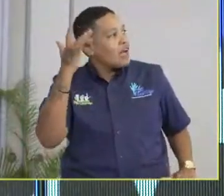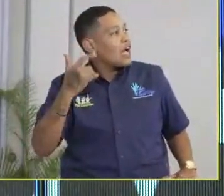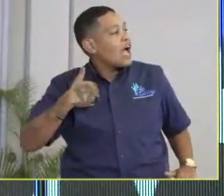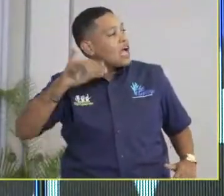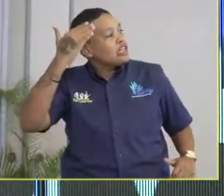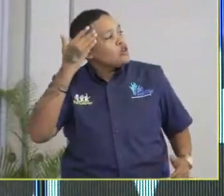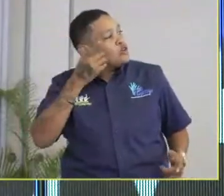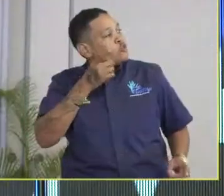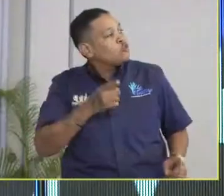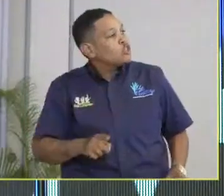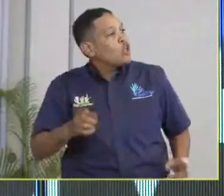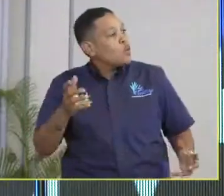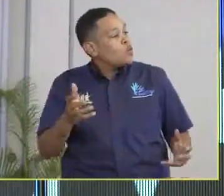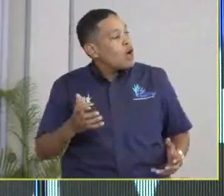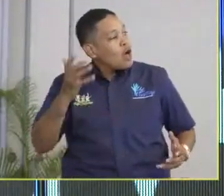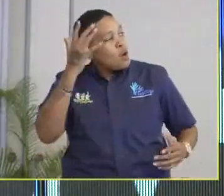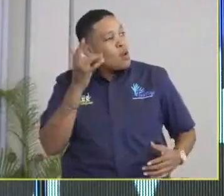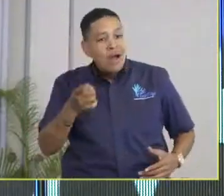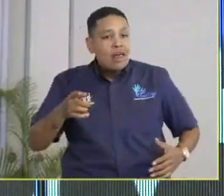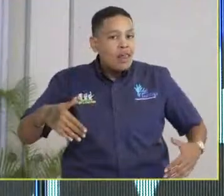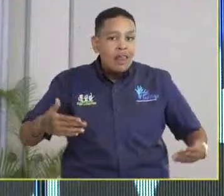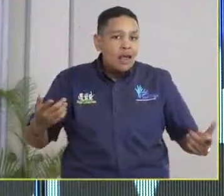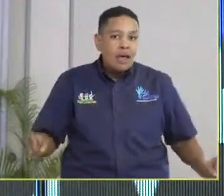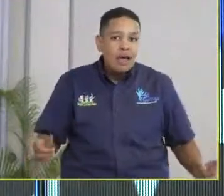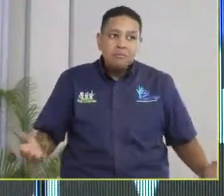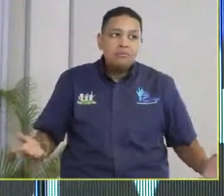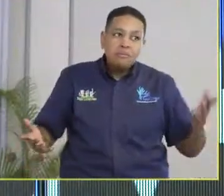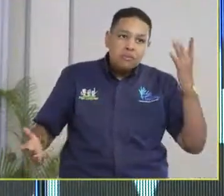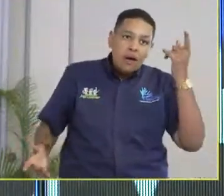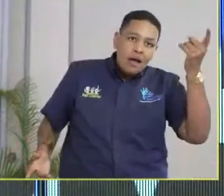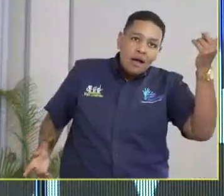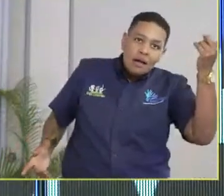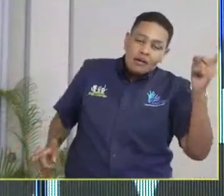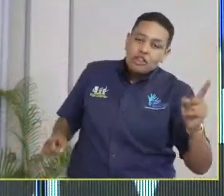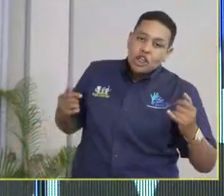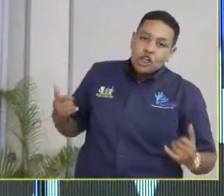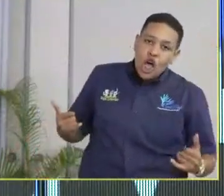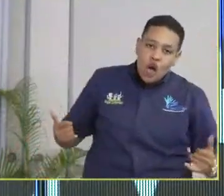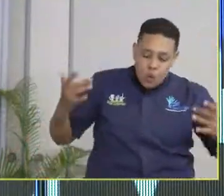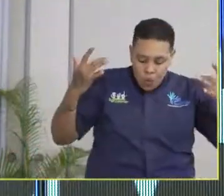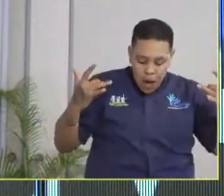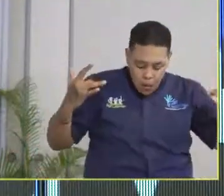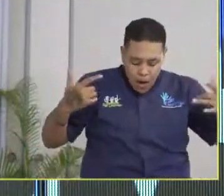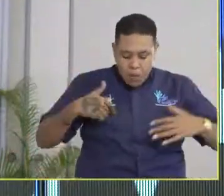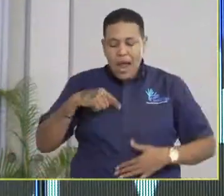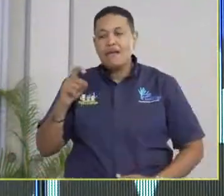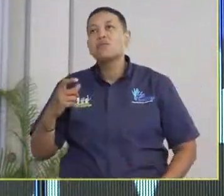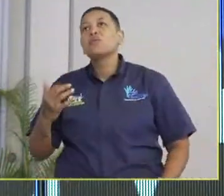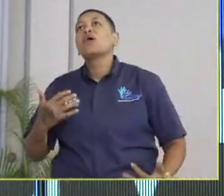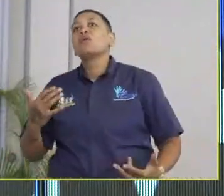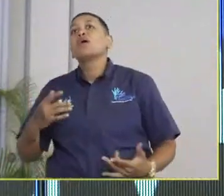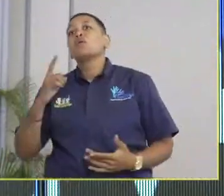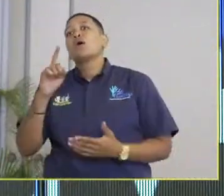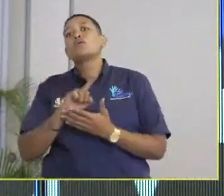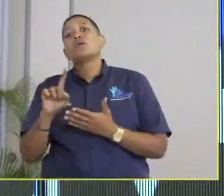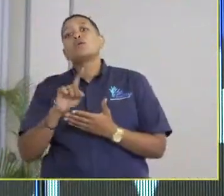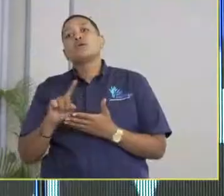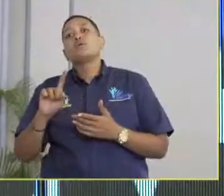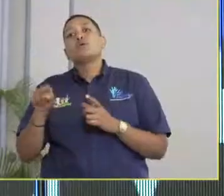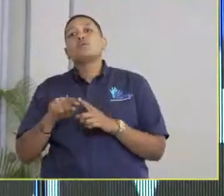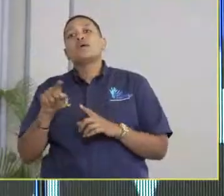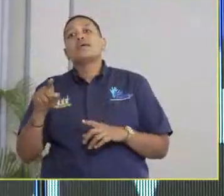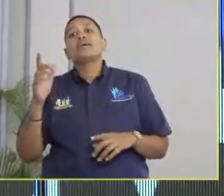the result we want. Why is it that we can't have that result now? Why do we have to wait 1 week? And then when it